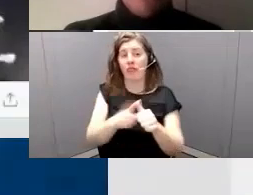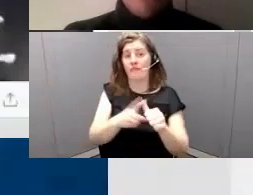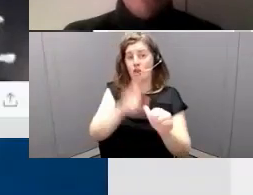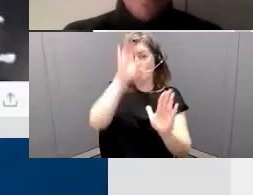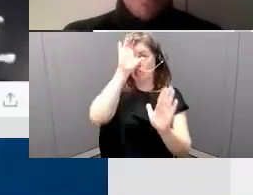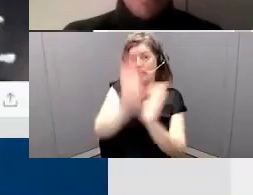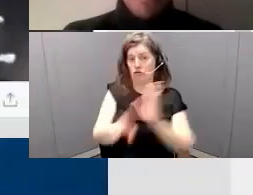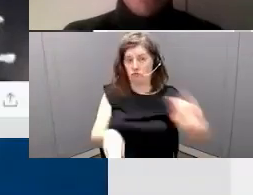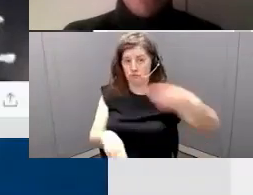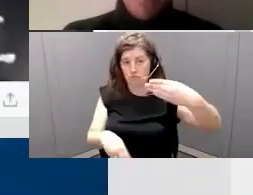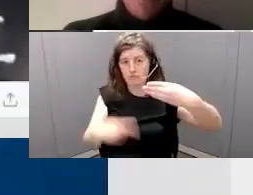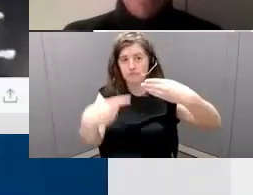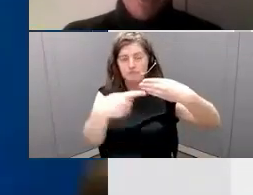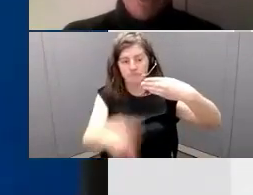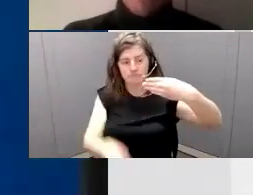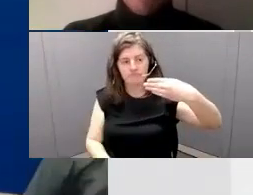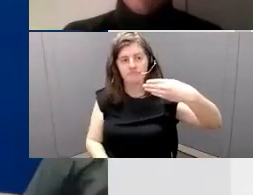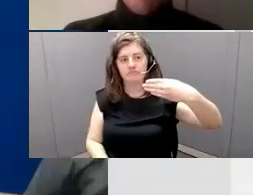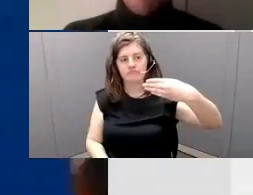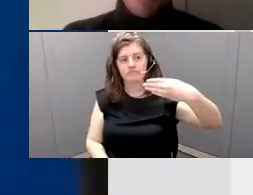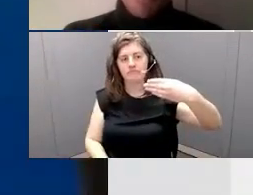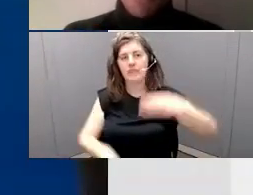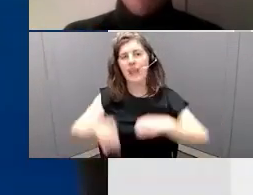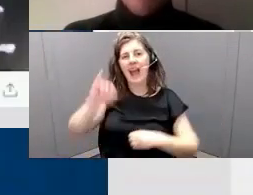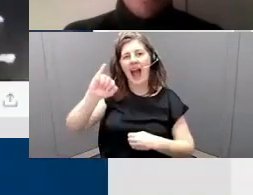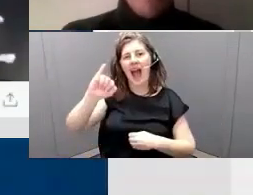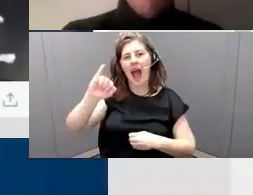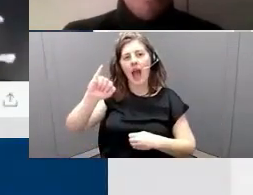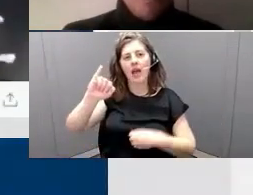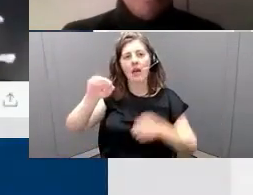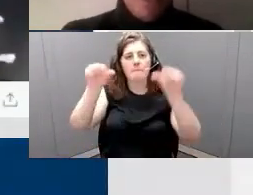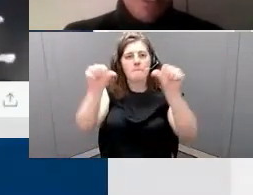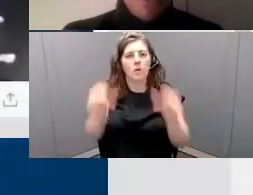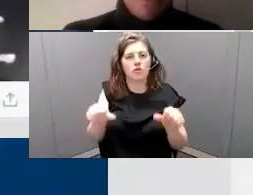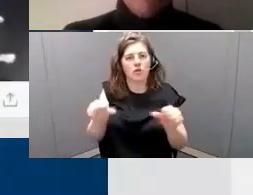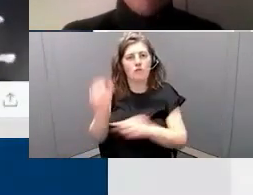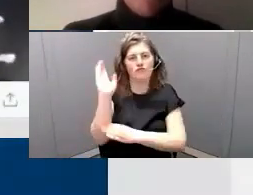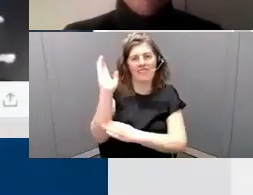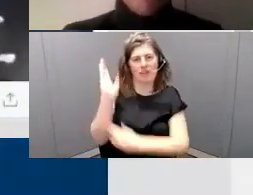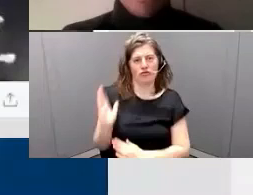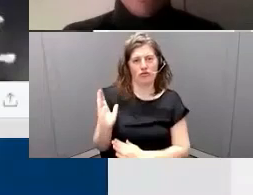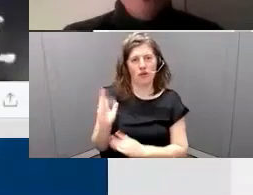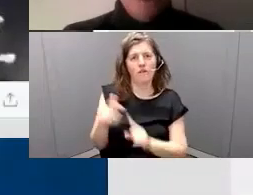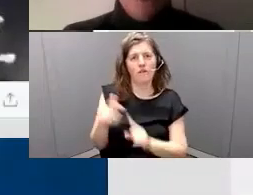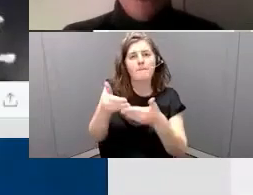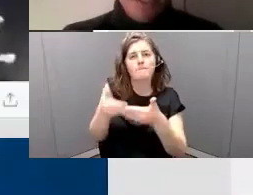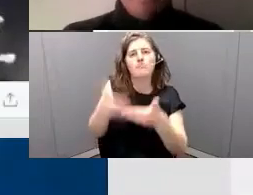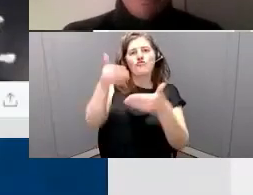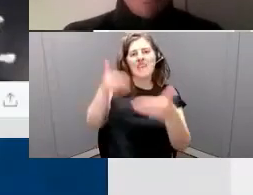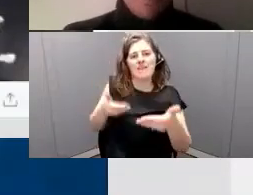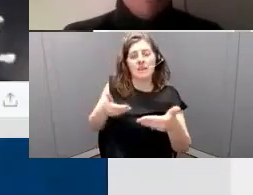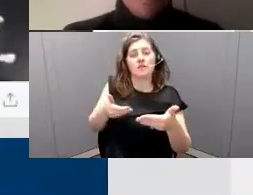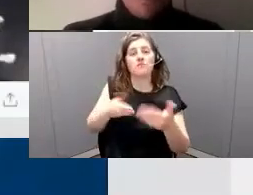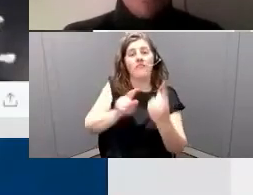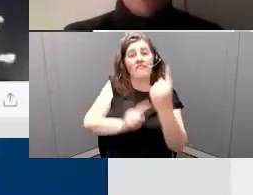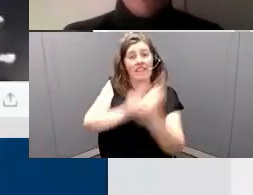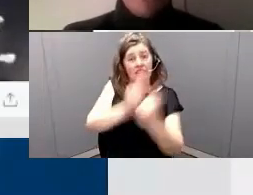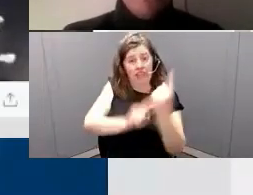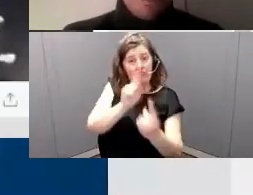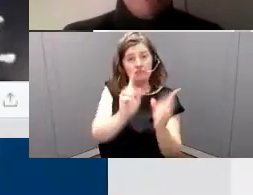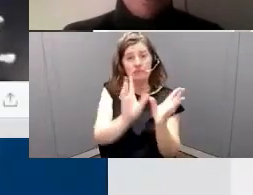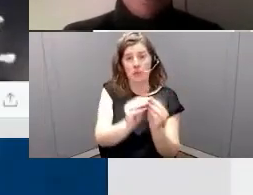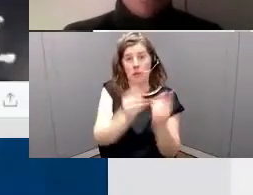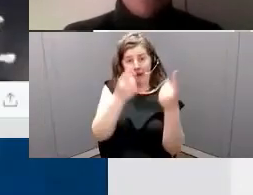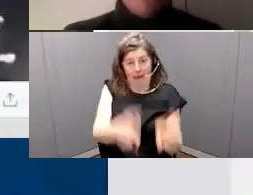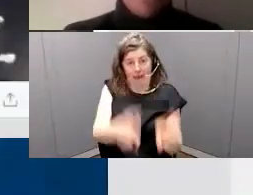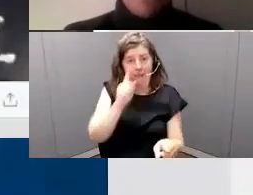here is a iPoster presenter from a previous on-site meeting that we did for